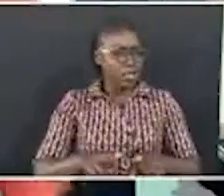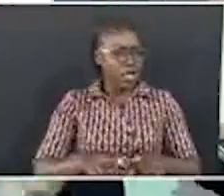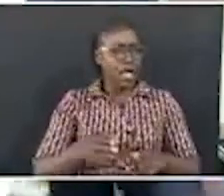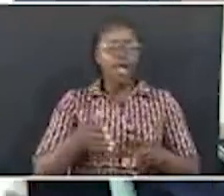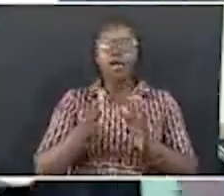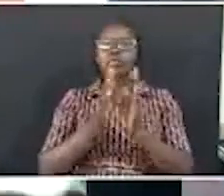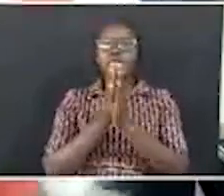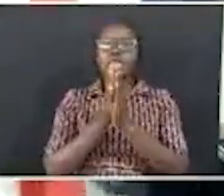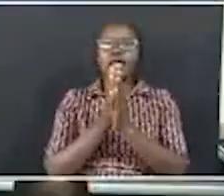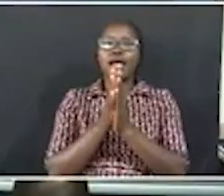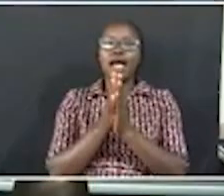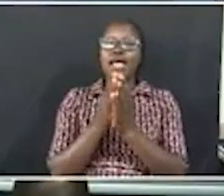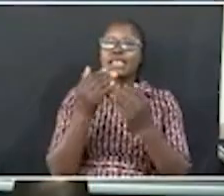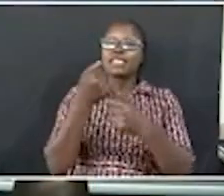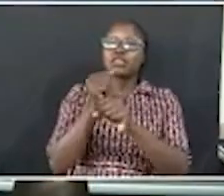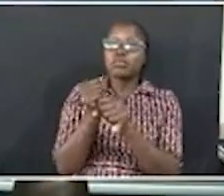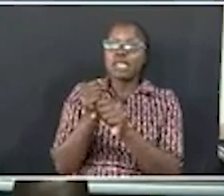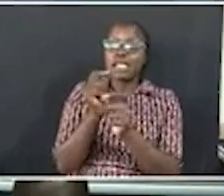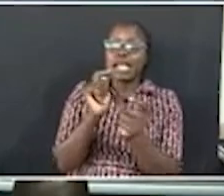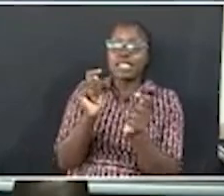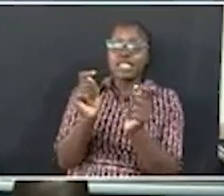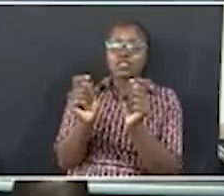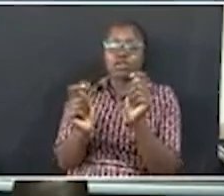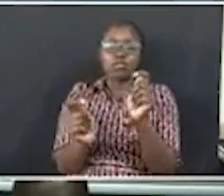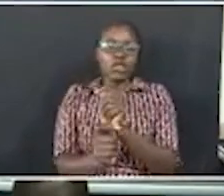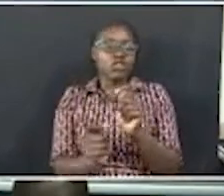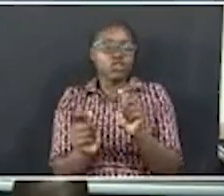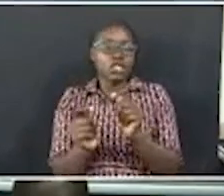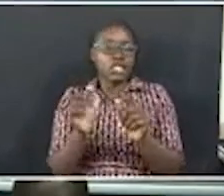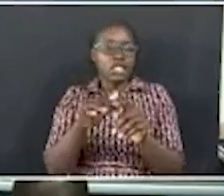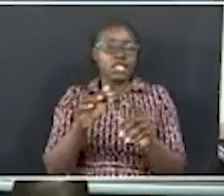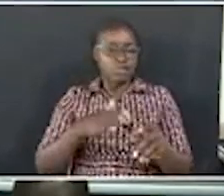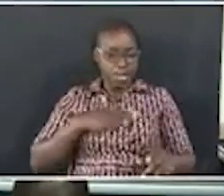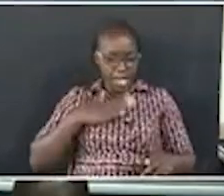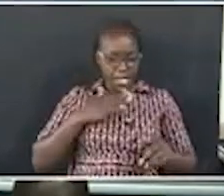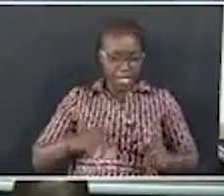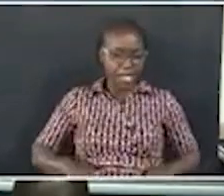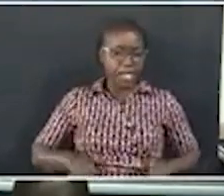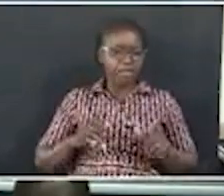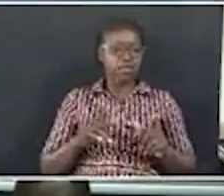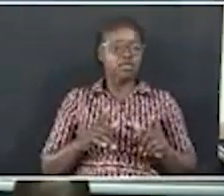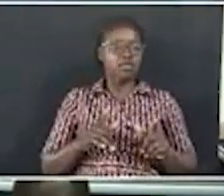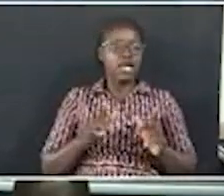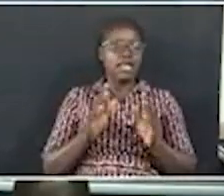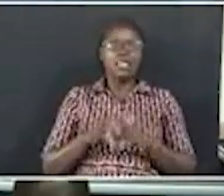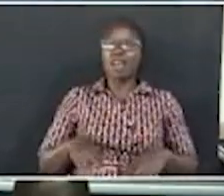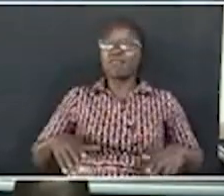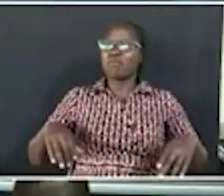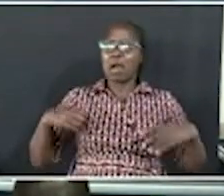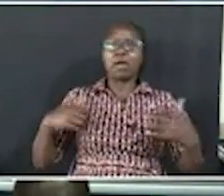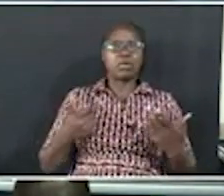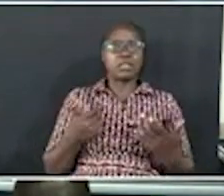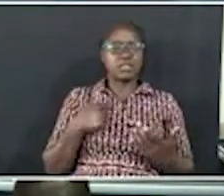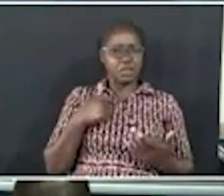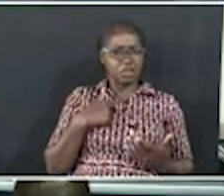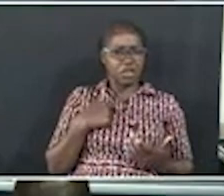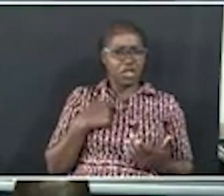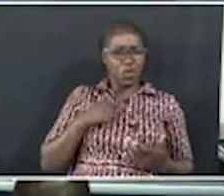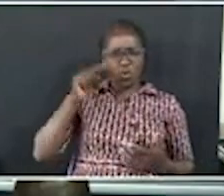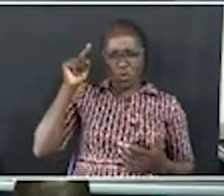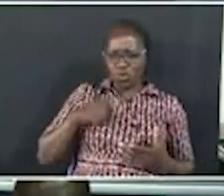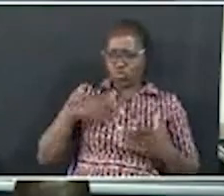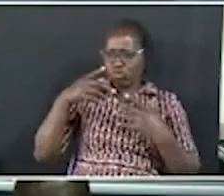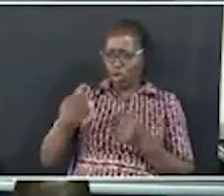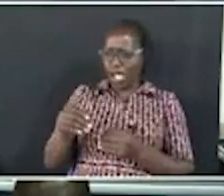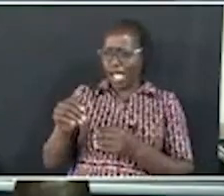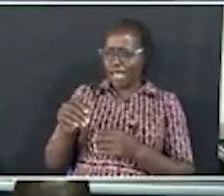Prayer is causing a transformation in my life the arrogant me who could not go